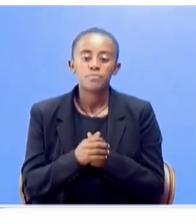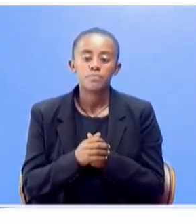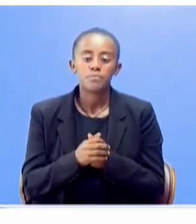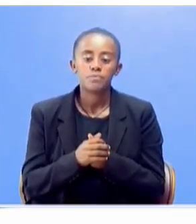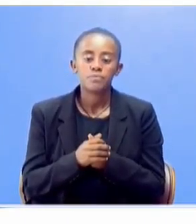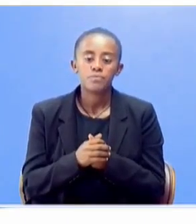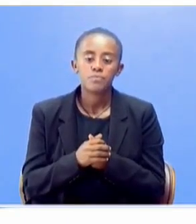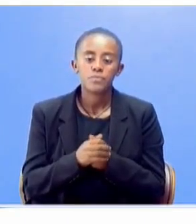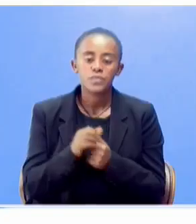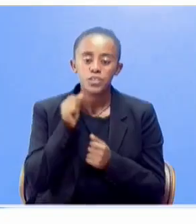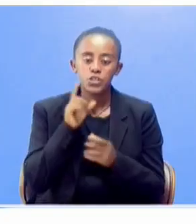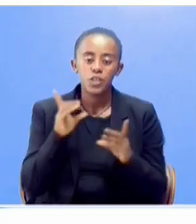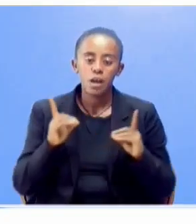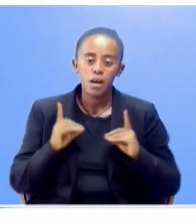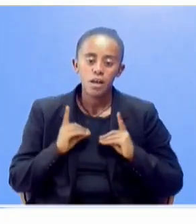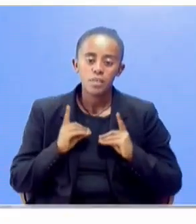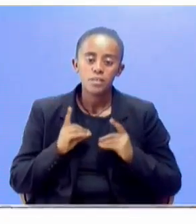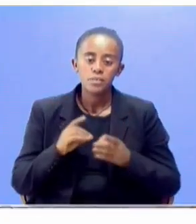had